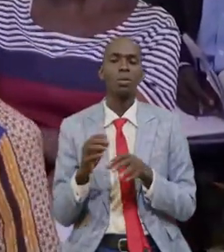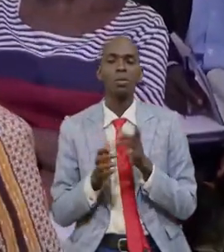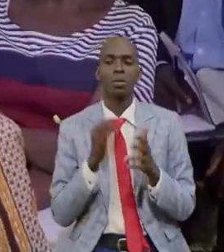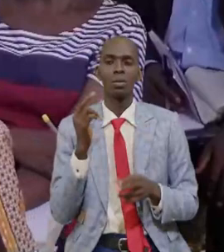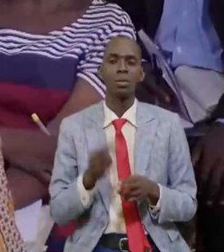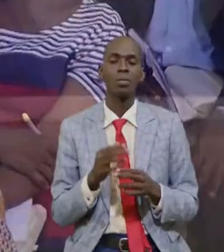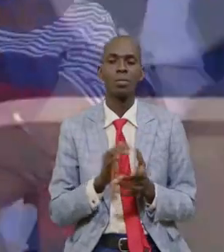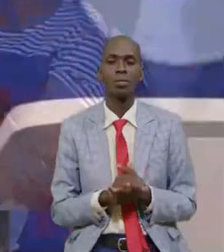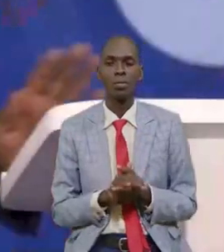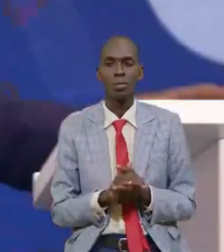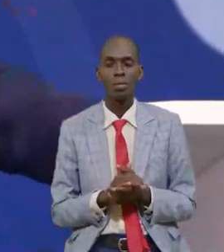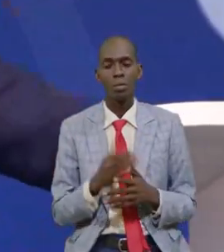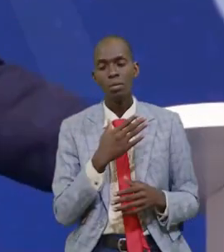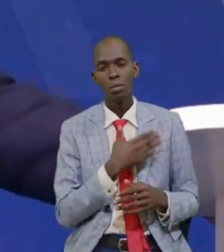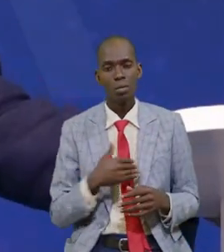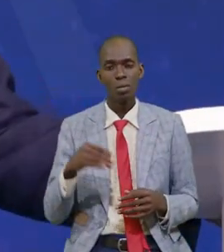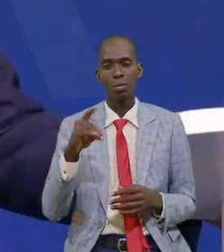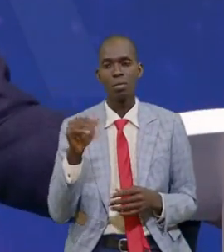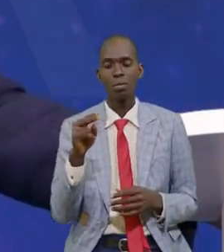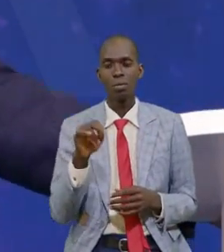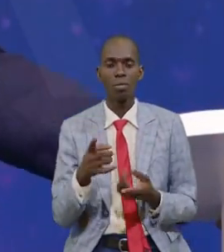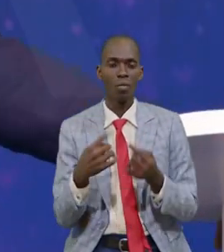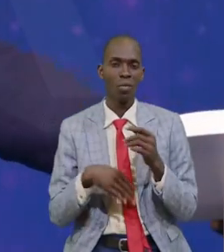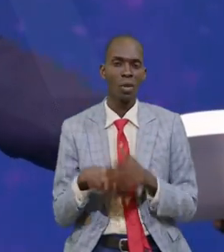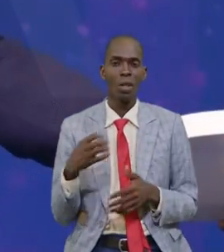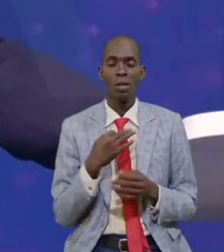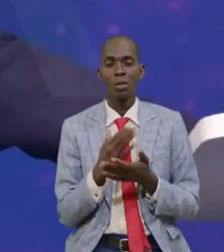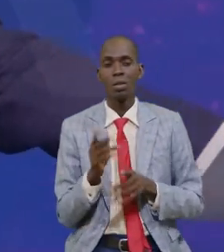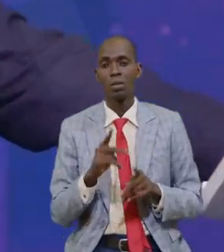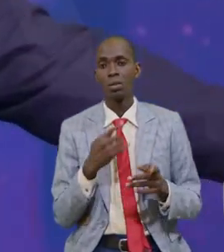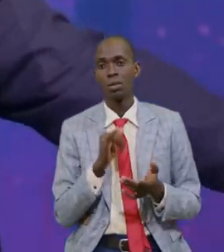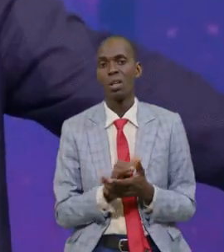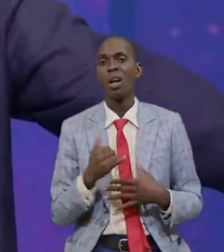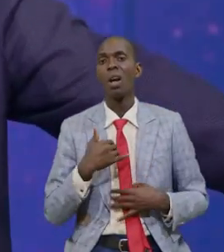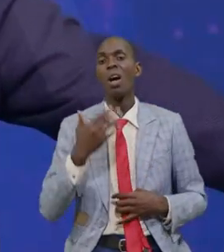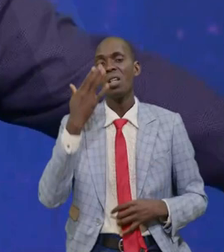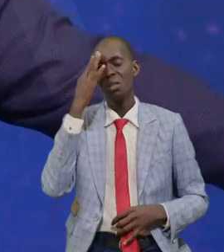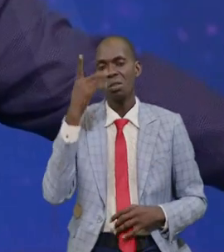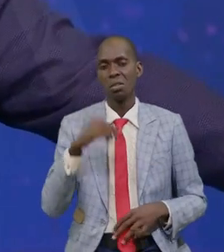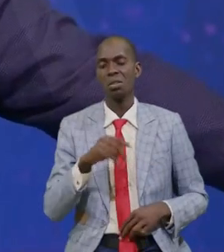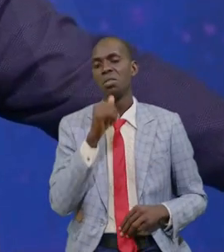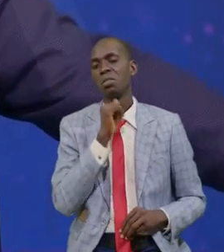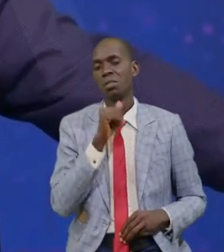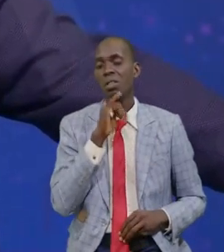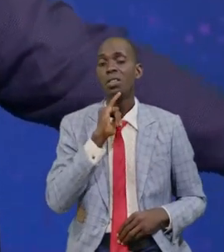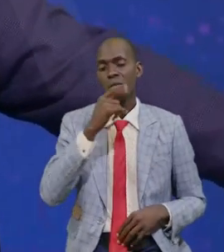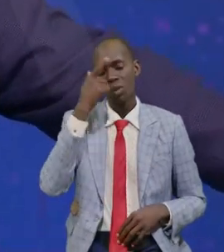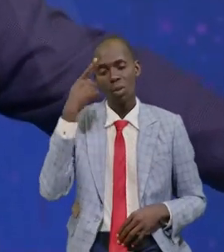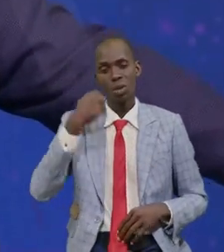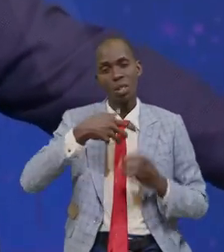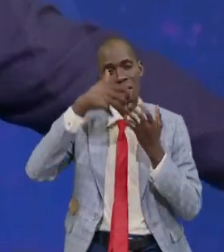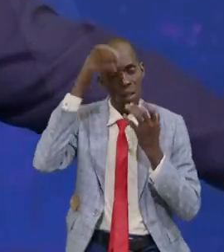Yeah. And he came out. And some people say, you know the secret, those lions were not hungry at that